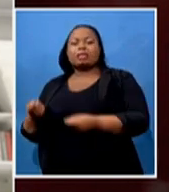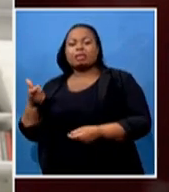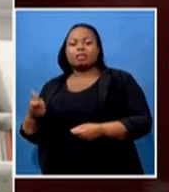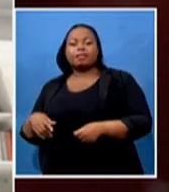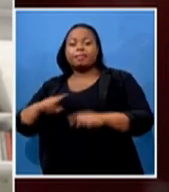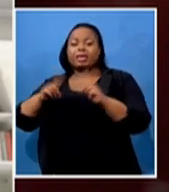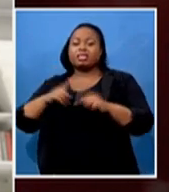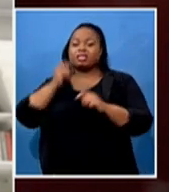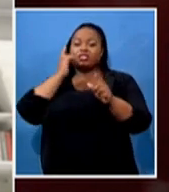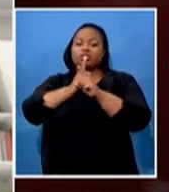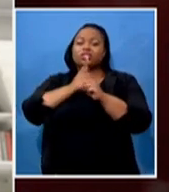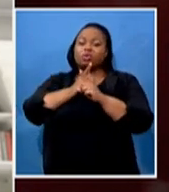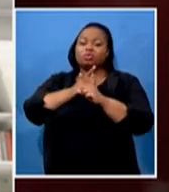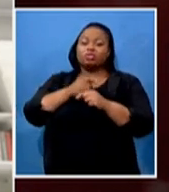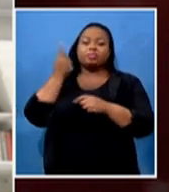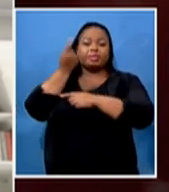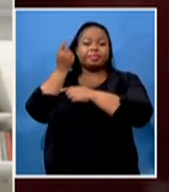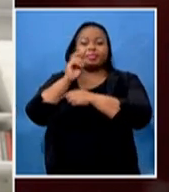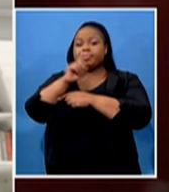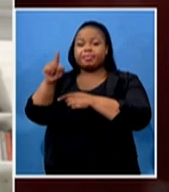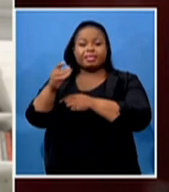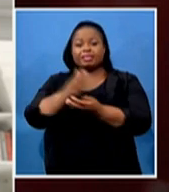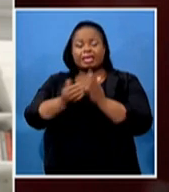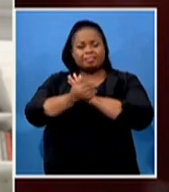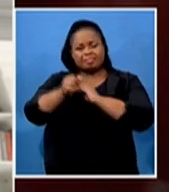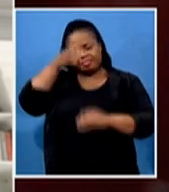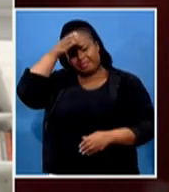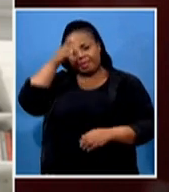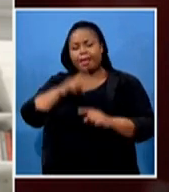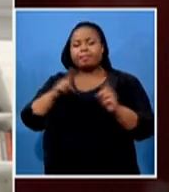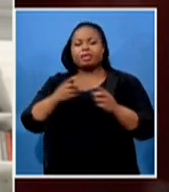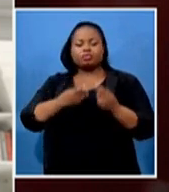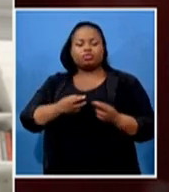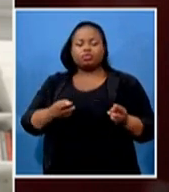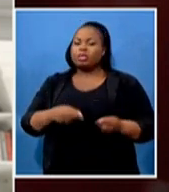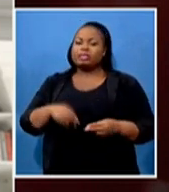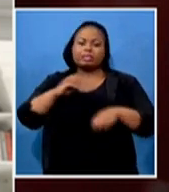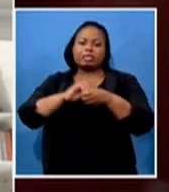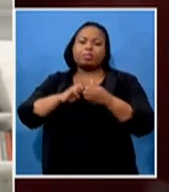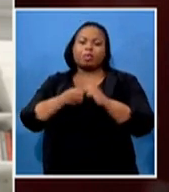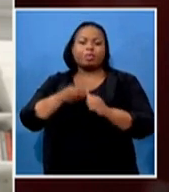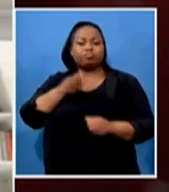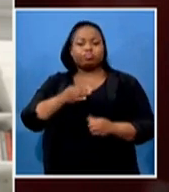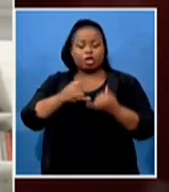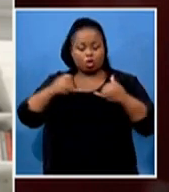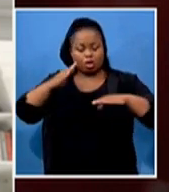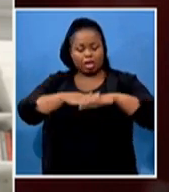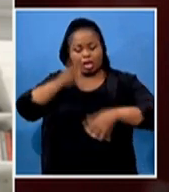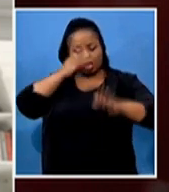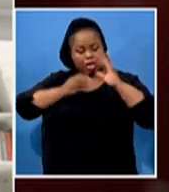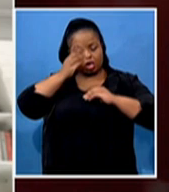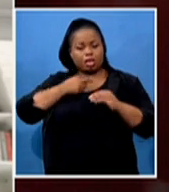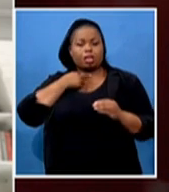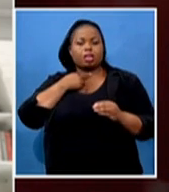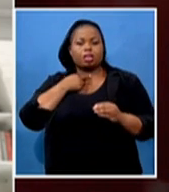are just as talented, but don't have the resources in this era of online learning, Desiree, to have a fair chance of succeeding.